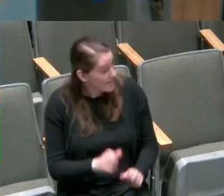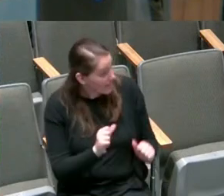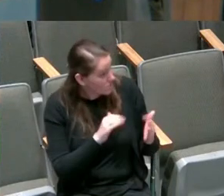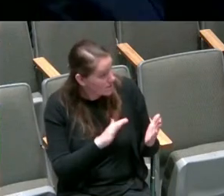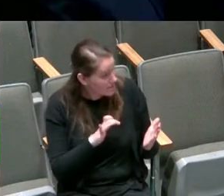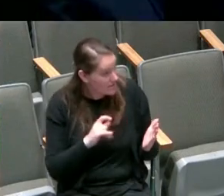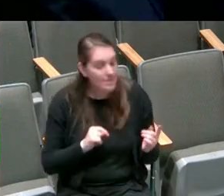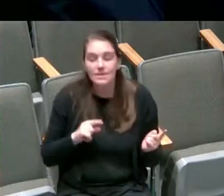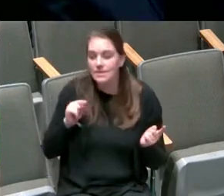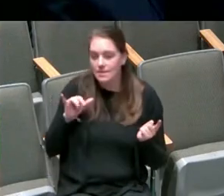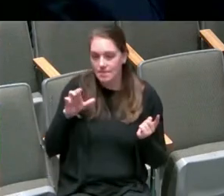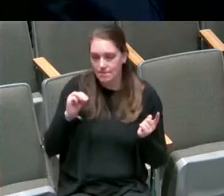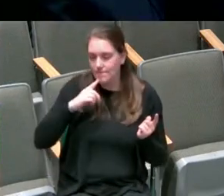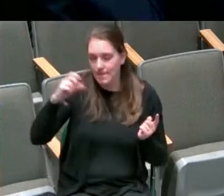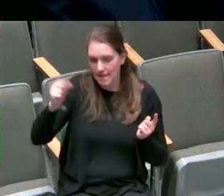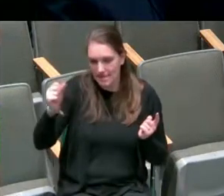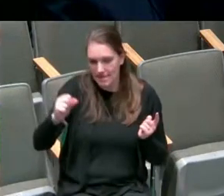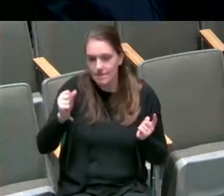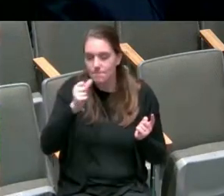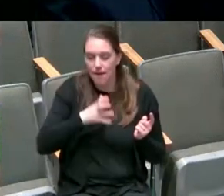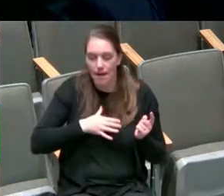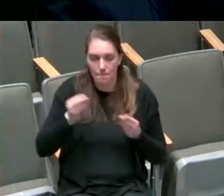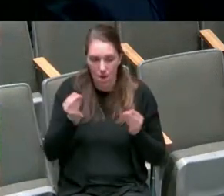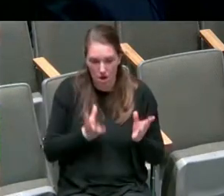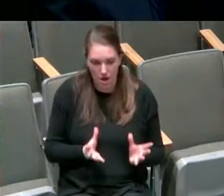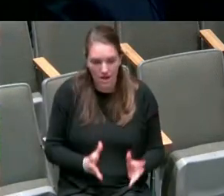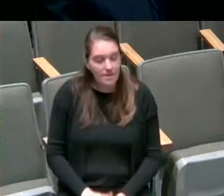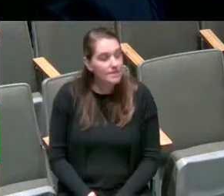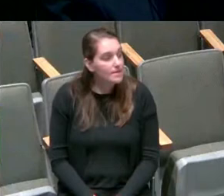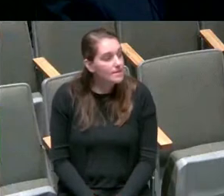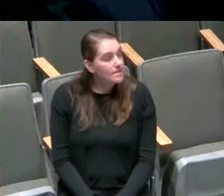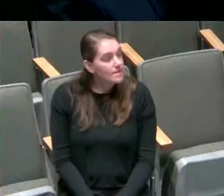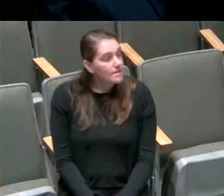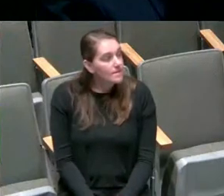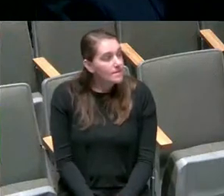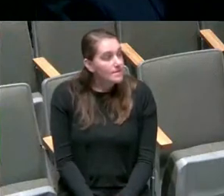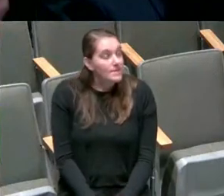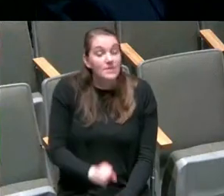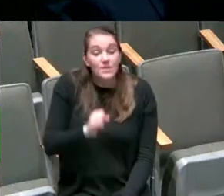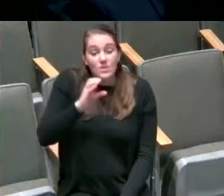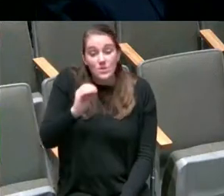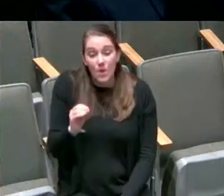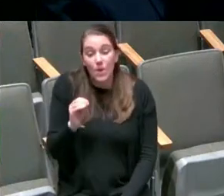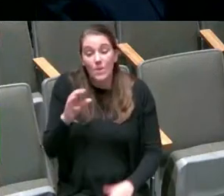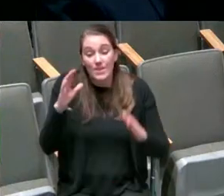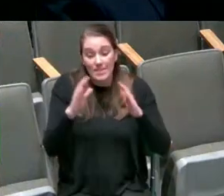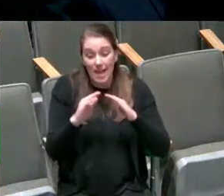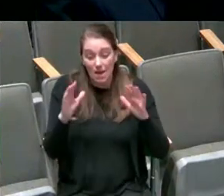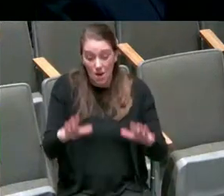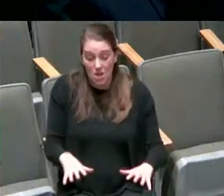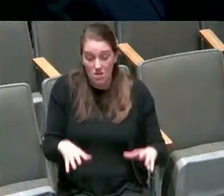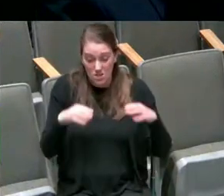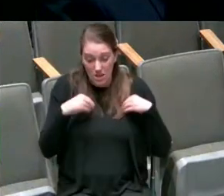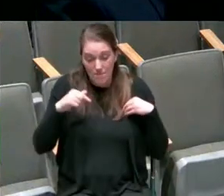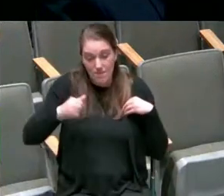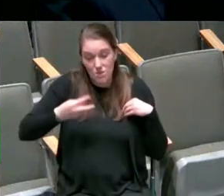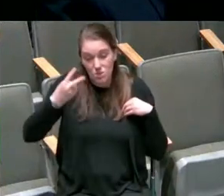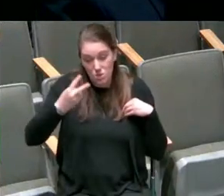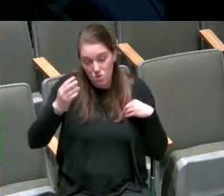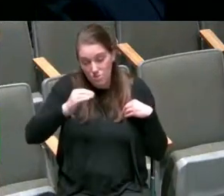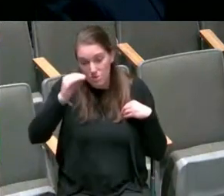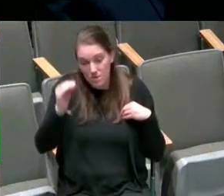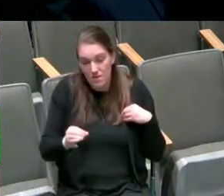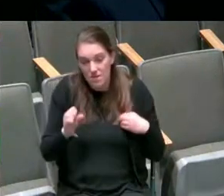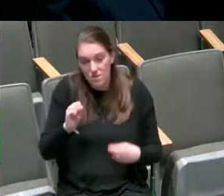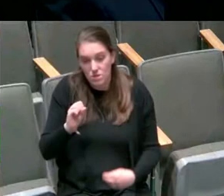that yes ma'am Madam moderator so the town adopted this two percent surcharge to go to